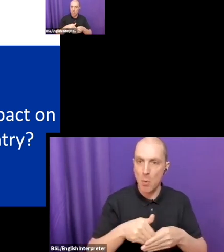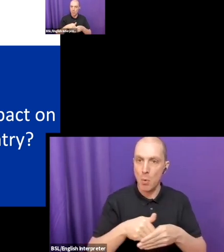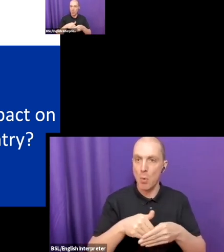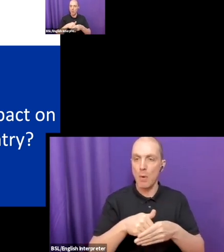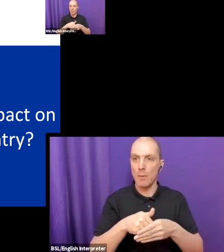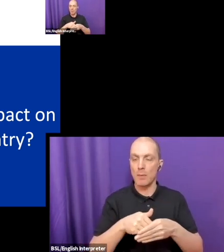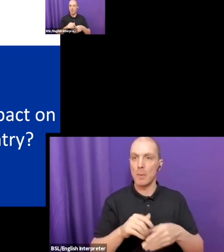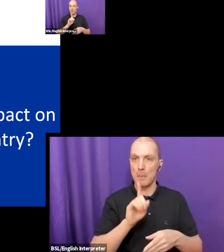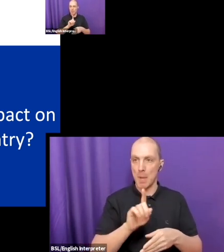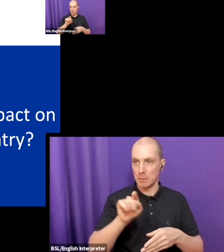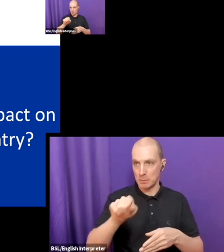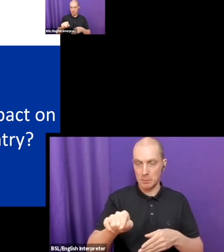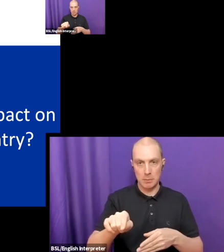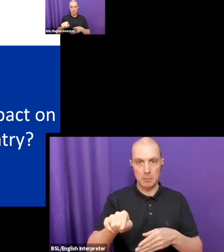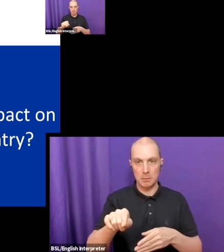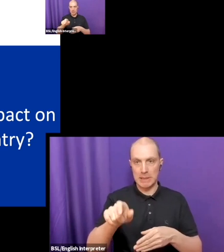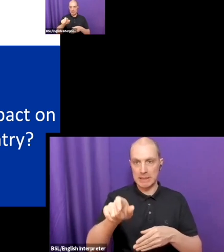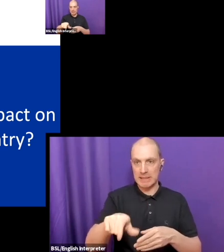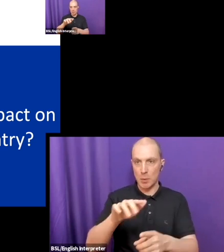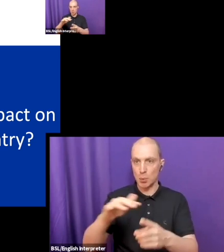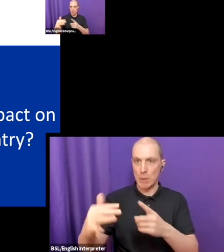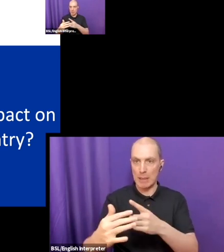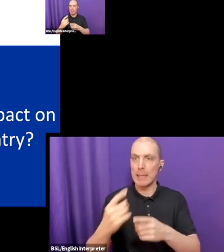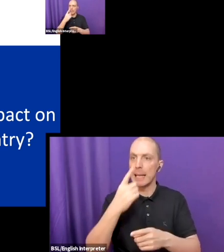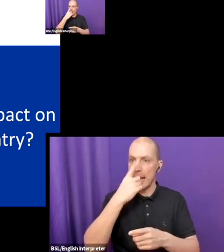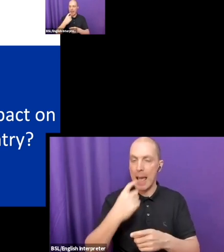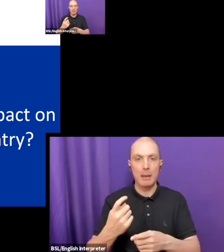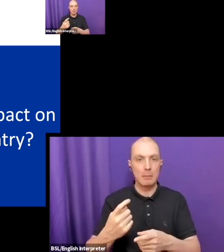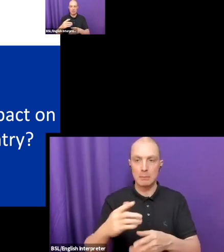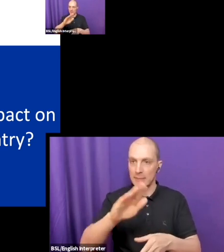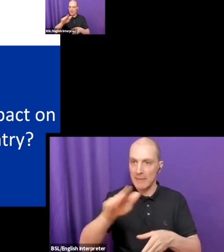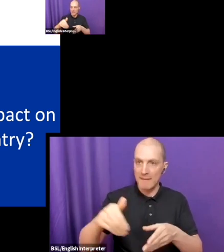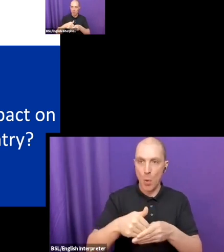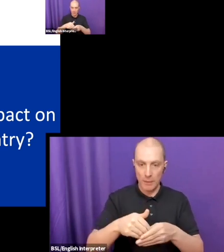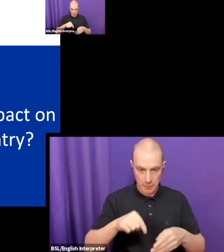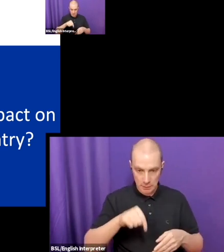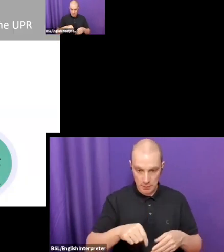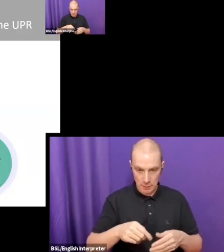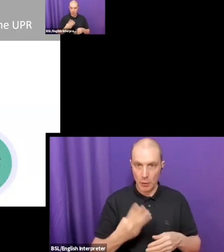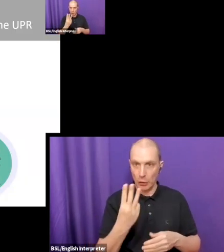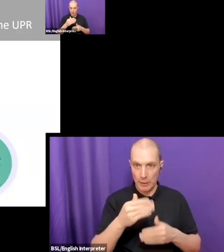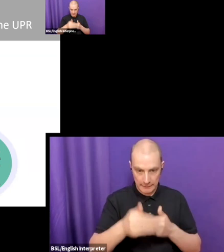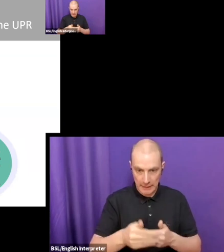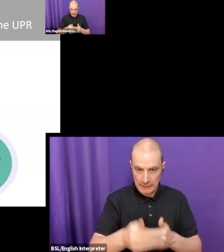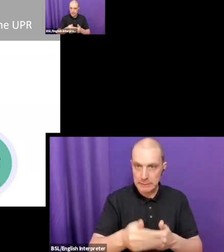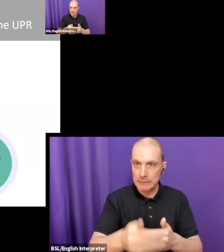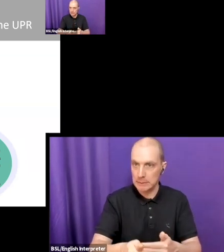civil society can contribute throughout the different phases that I have just highlighted.